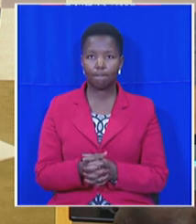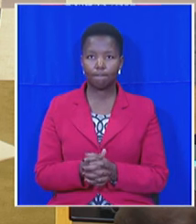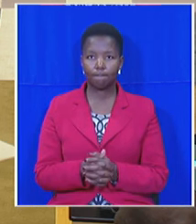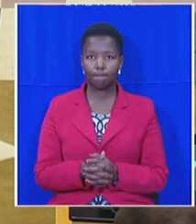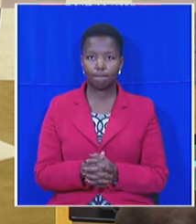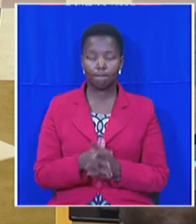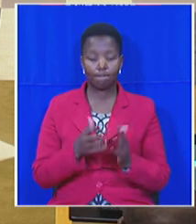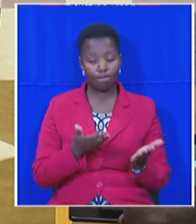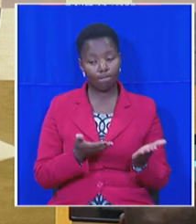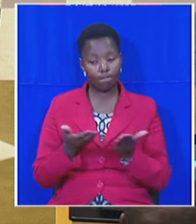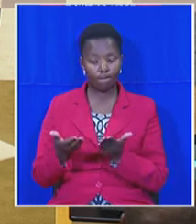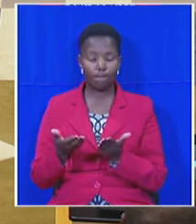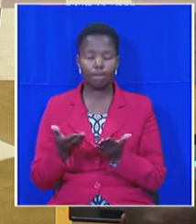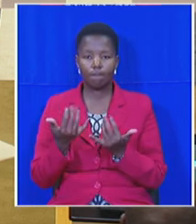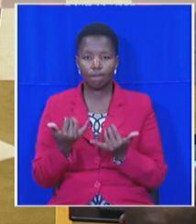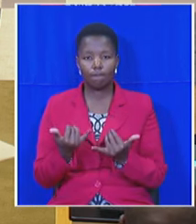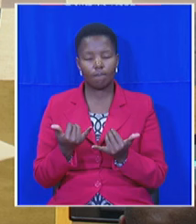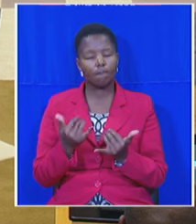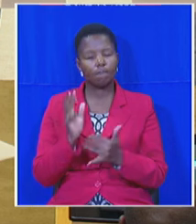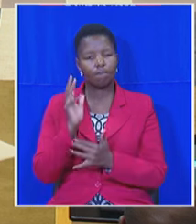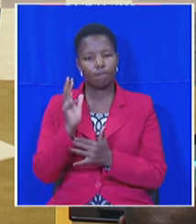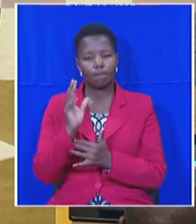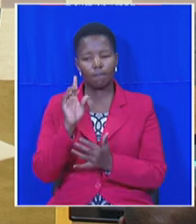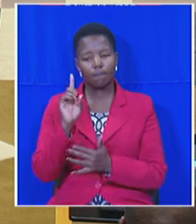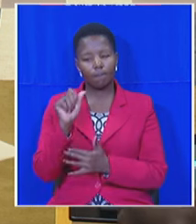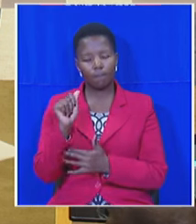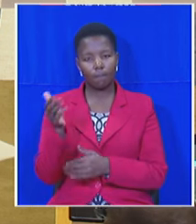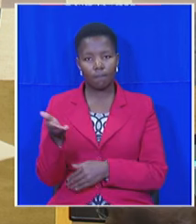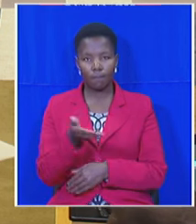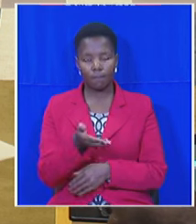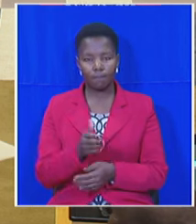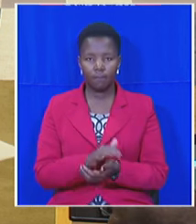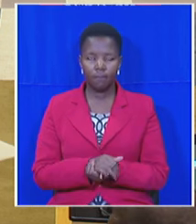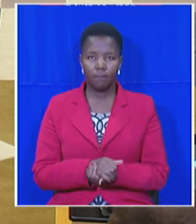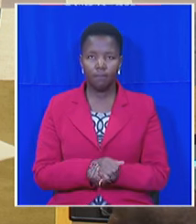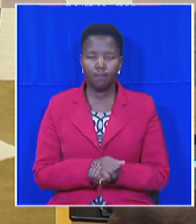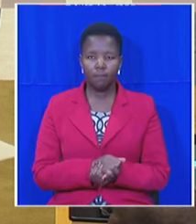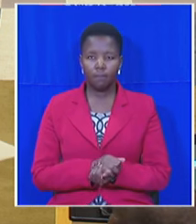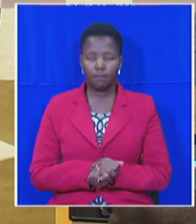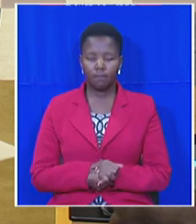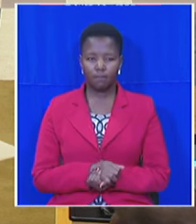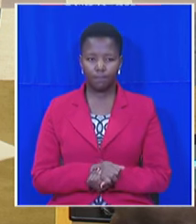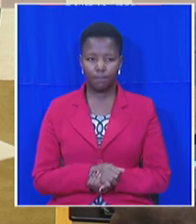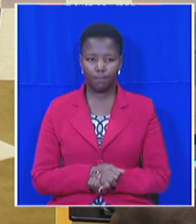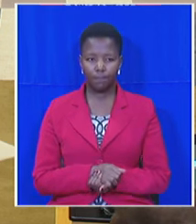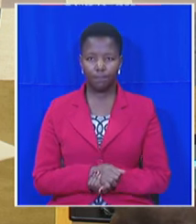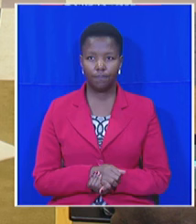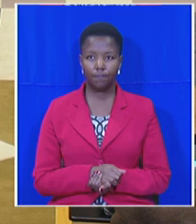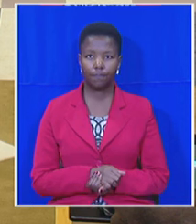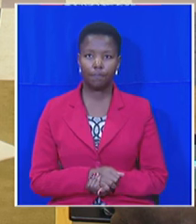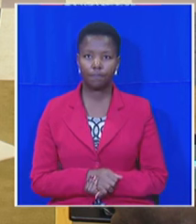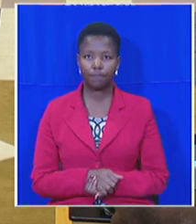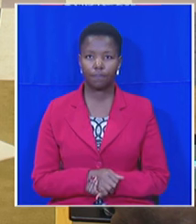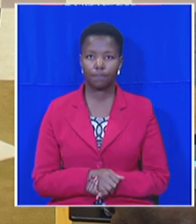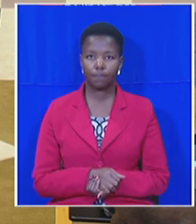There are declarations that have been requested. I now ask the member of the Democratic Alliance to make his